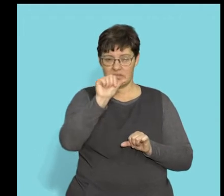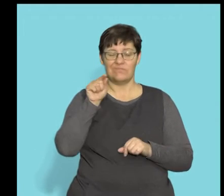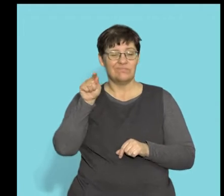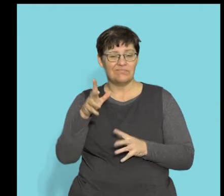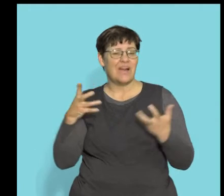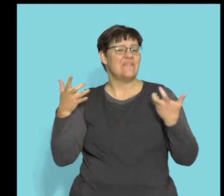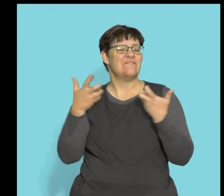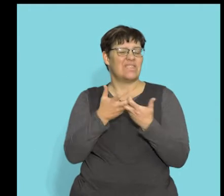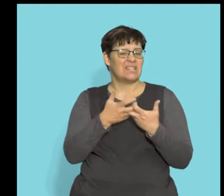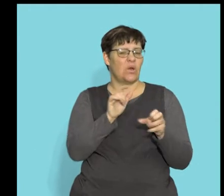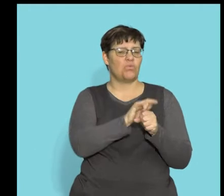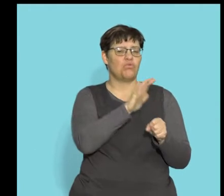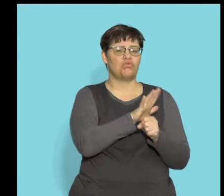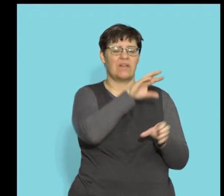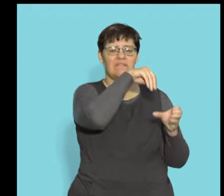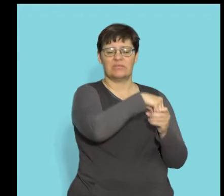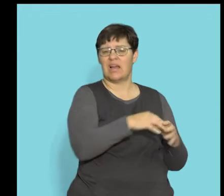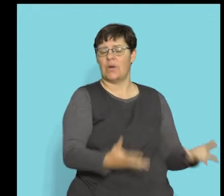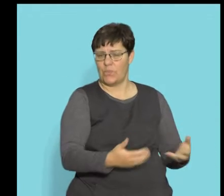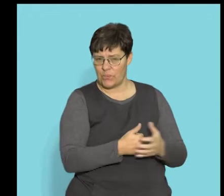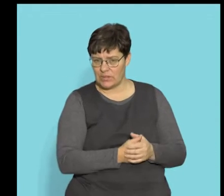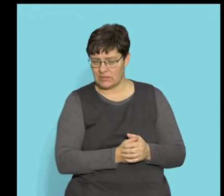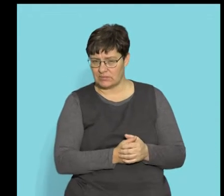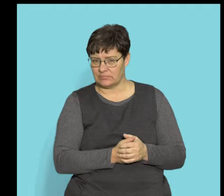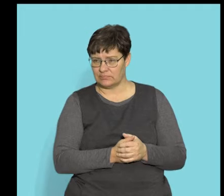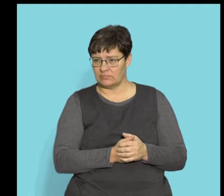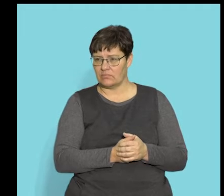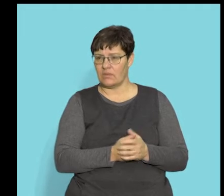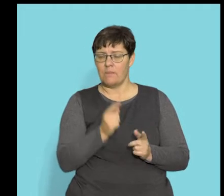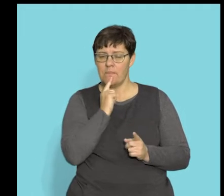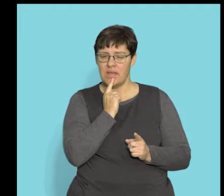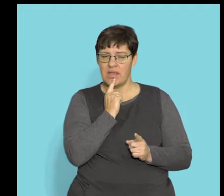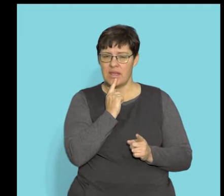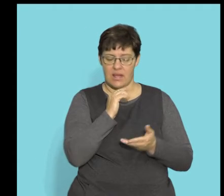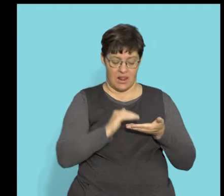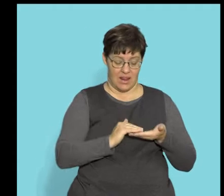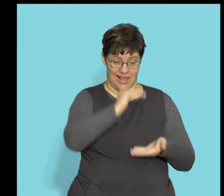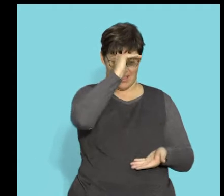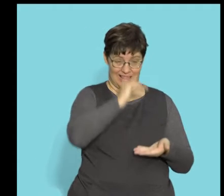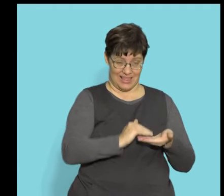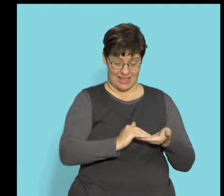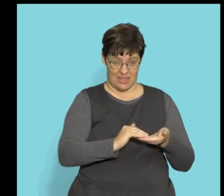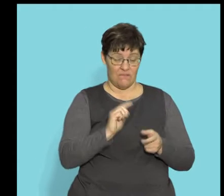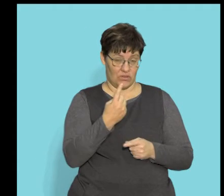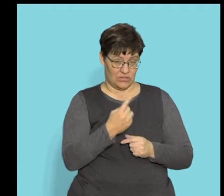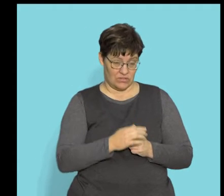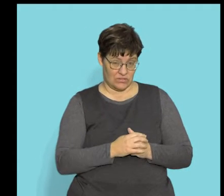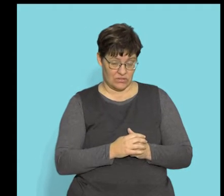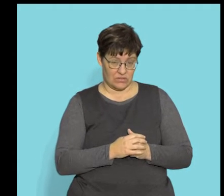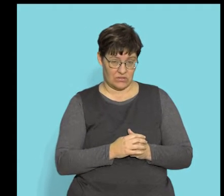this specific can in? So if I'm focusing on the length first, we've